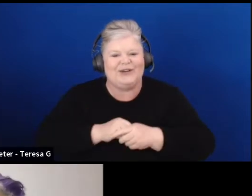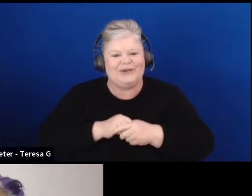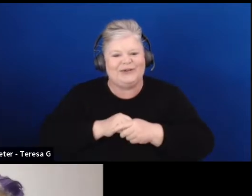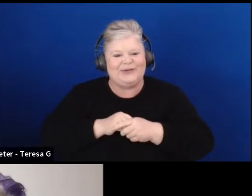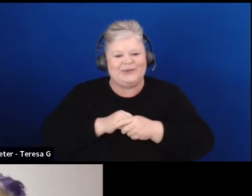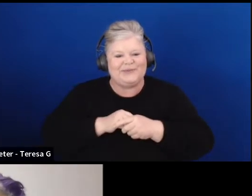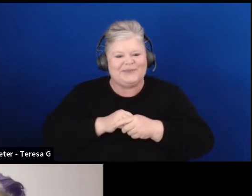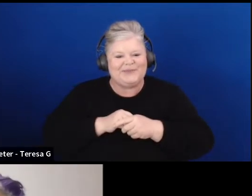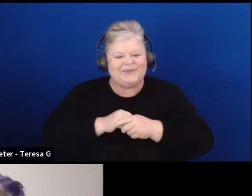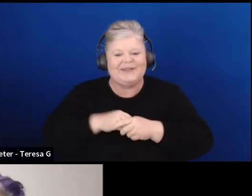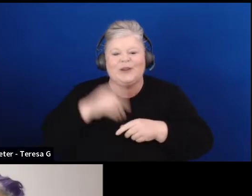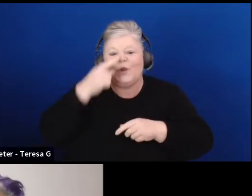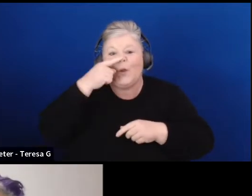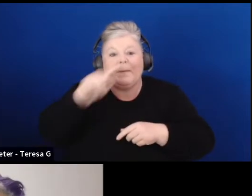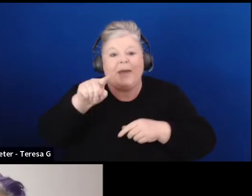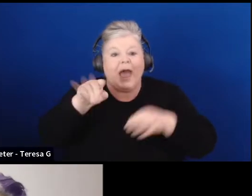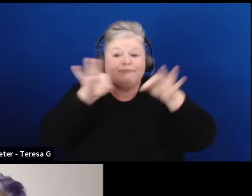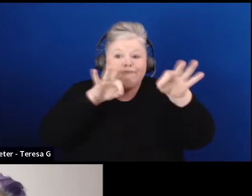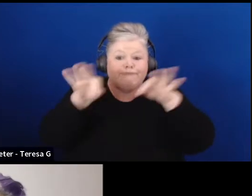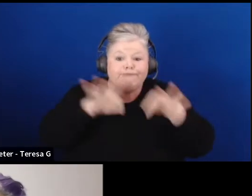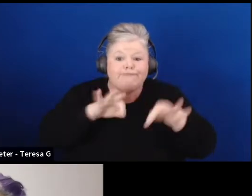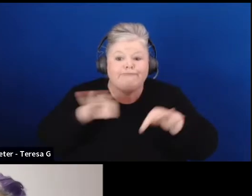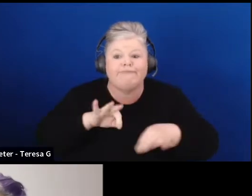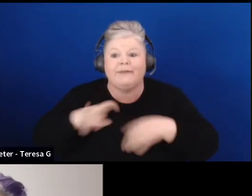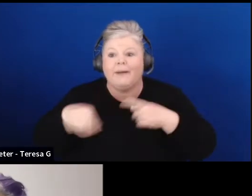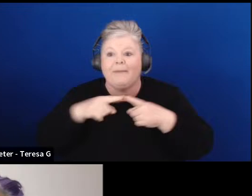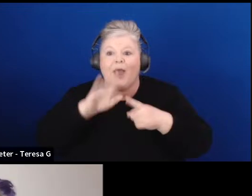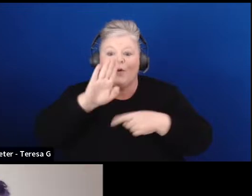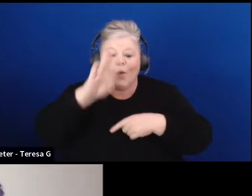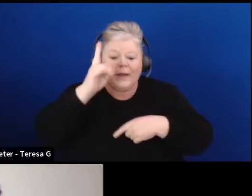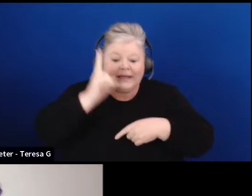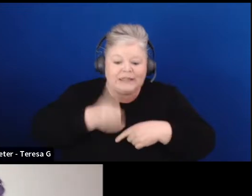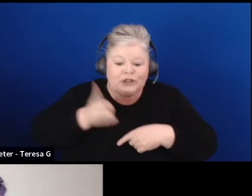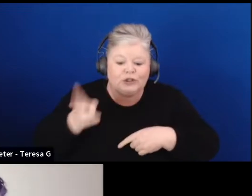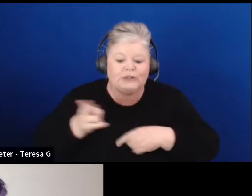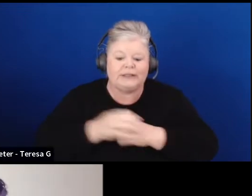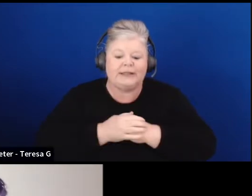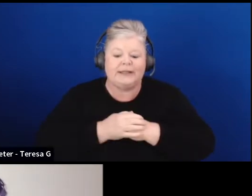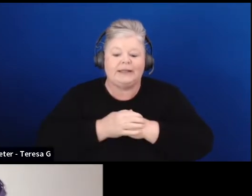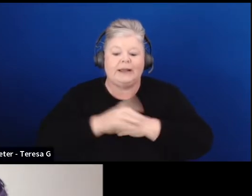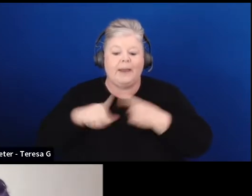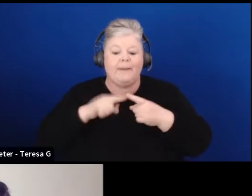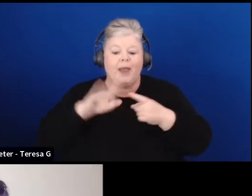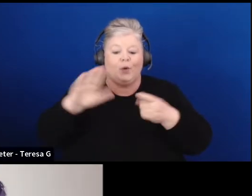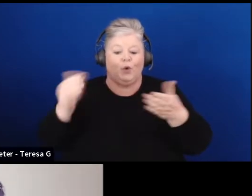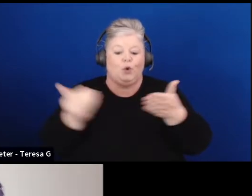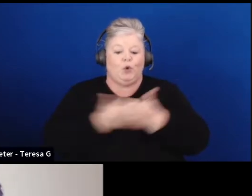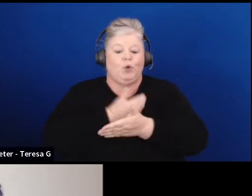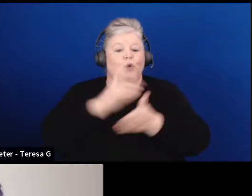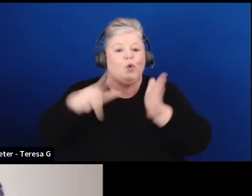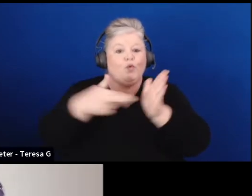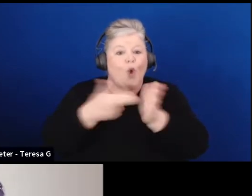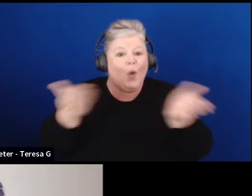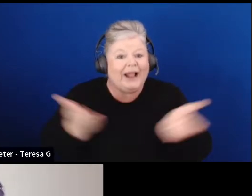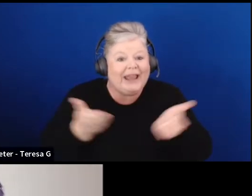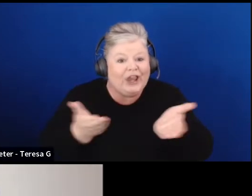a little bit of time telling us about your history and about your new role here at the